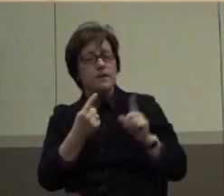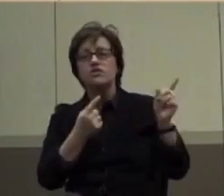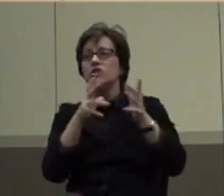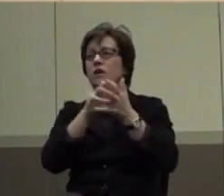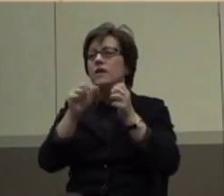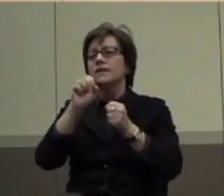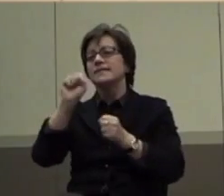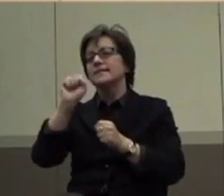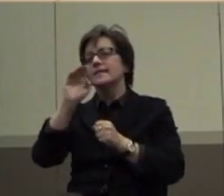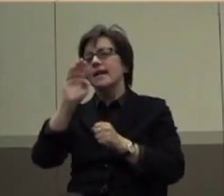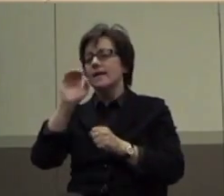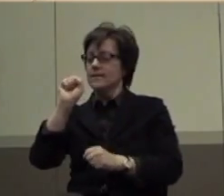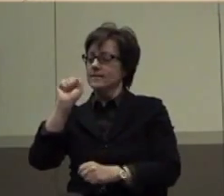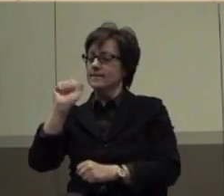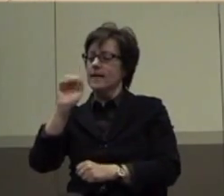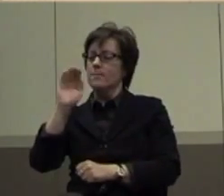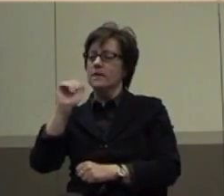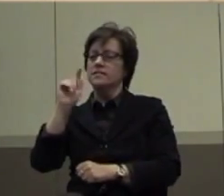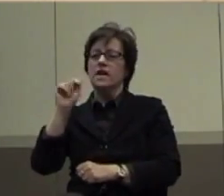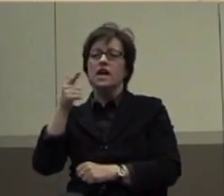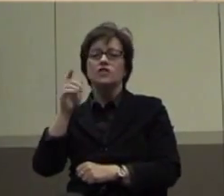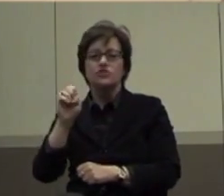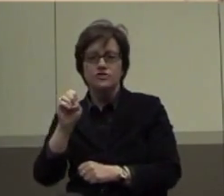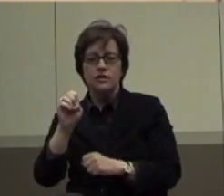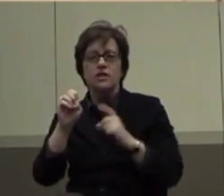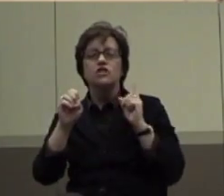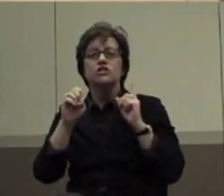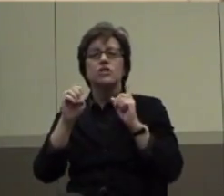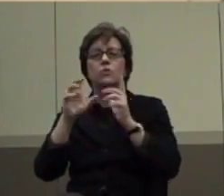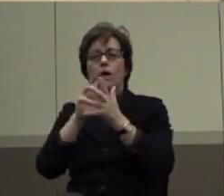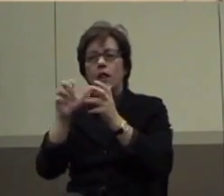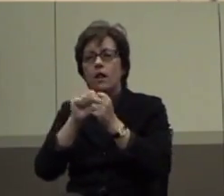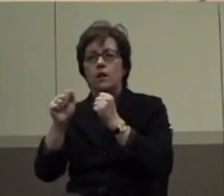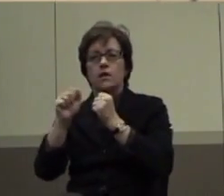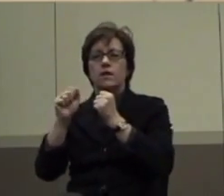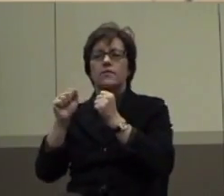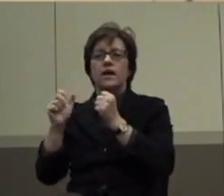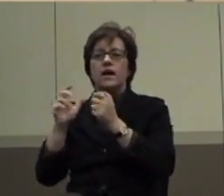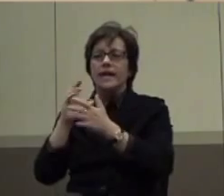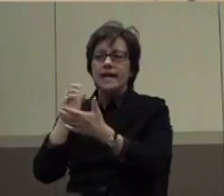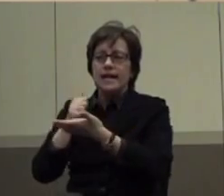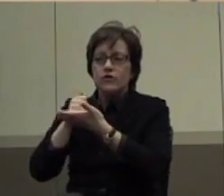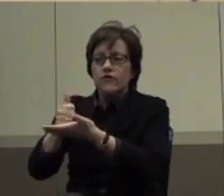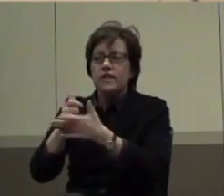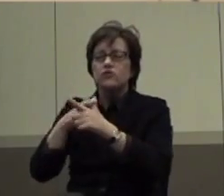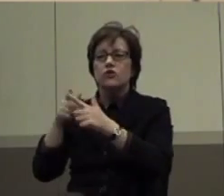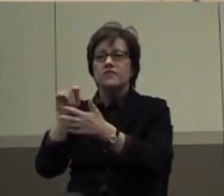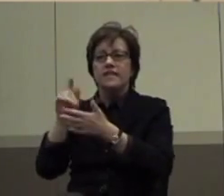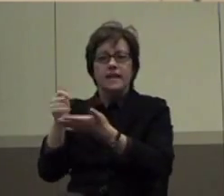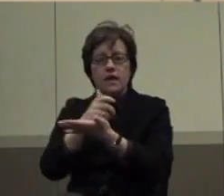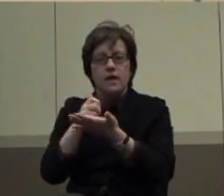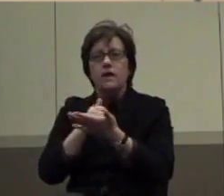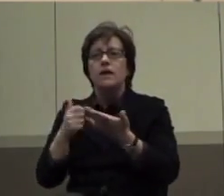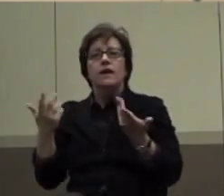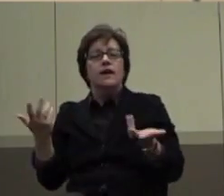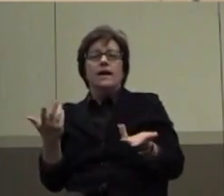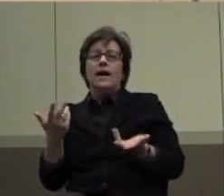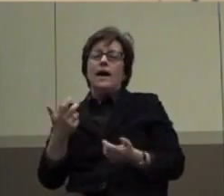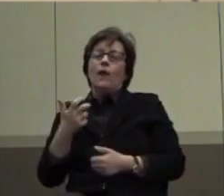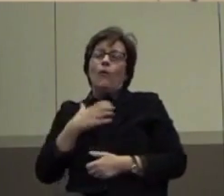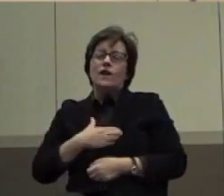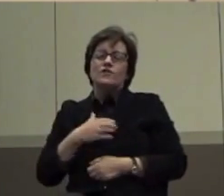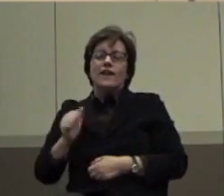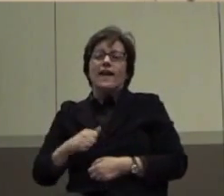either of the intervention or of the data that's collected. That is not all that unusual. I'd love to say that's a really, really rare